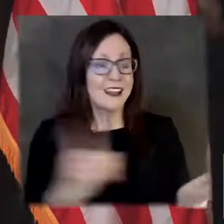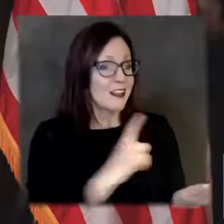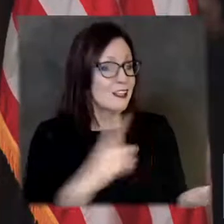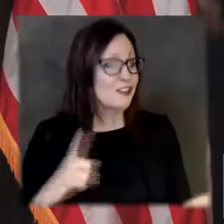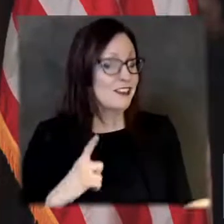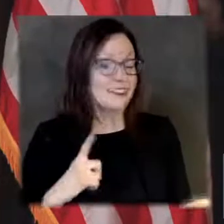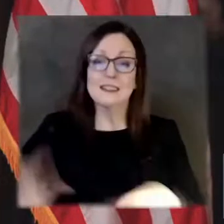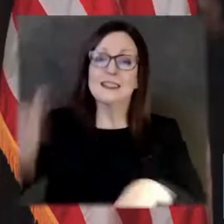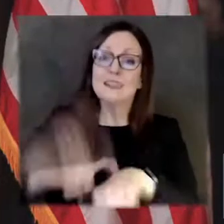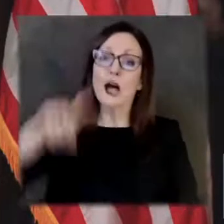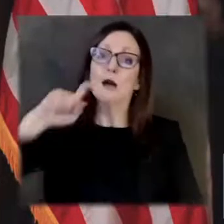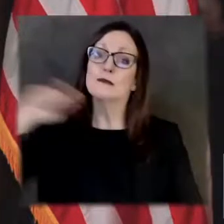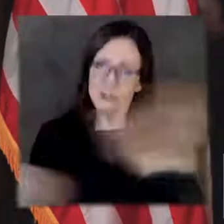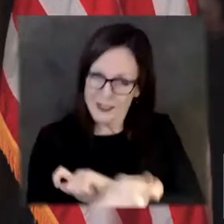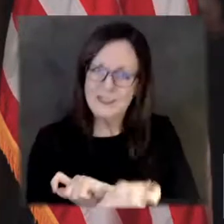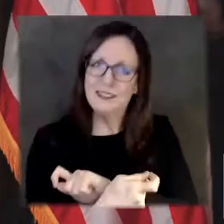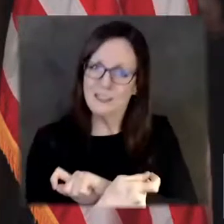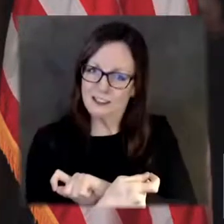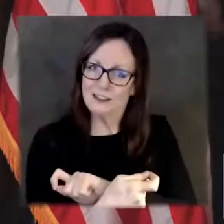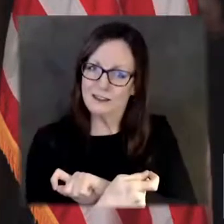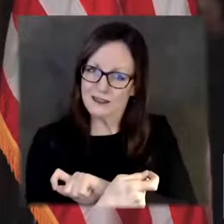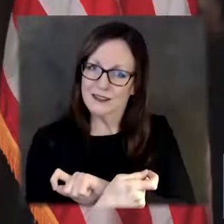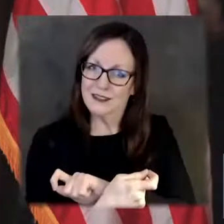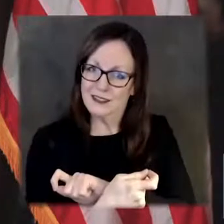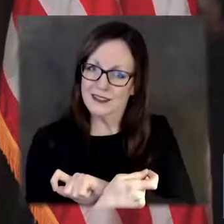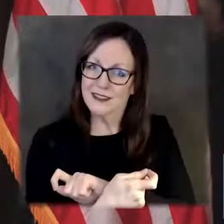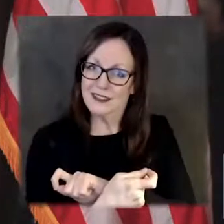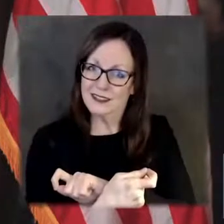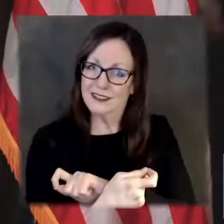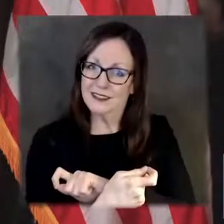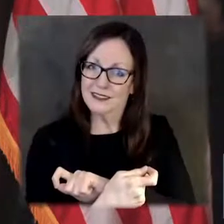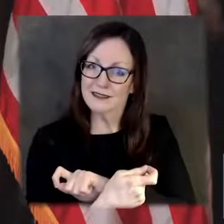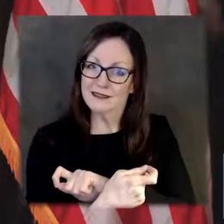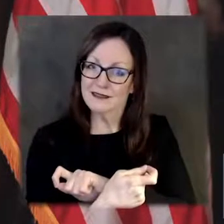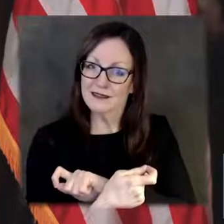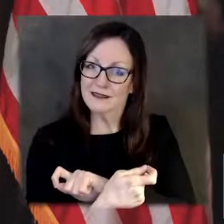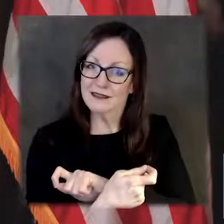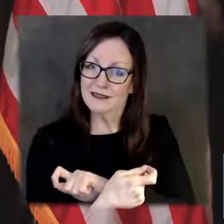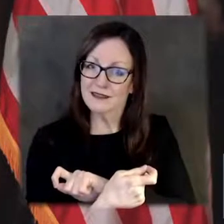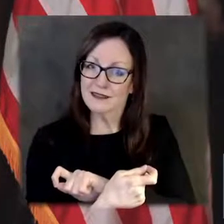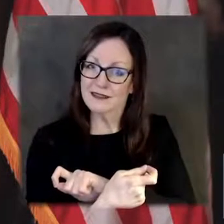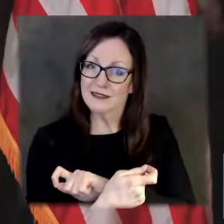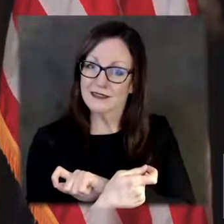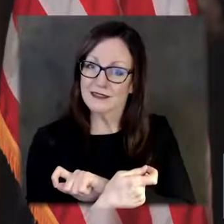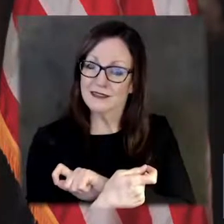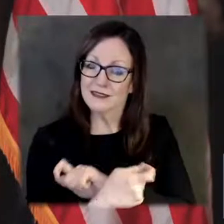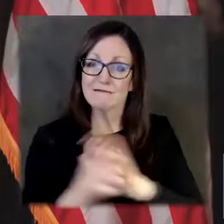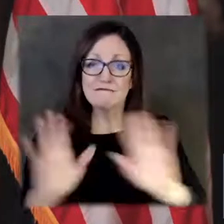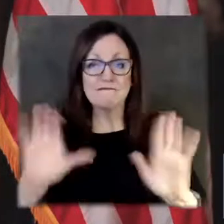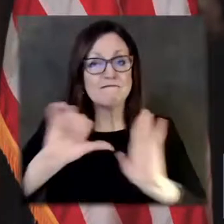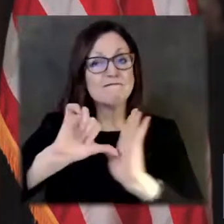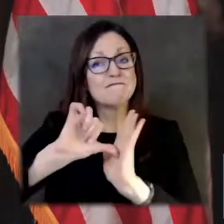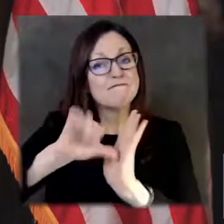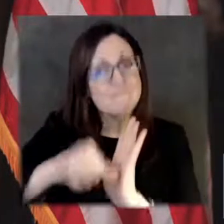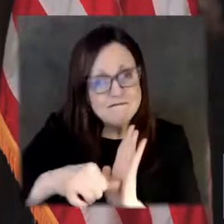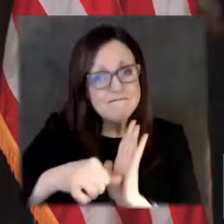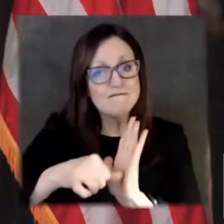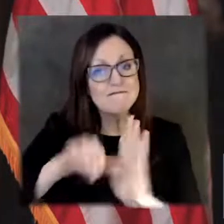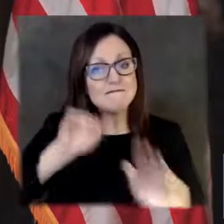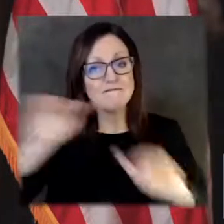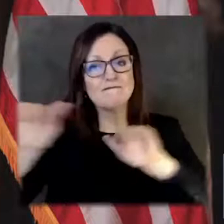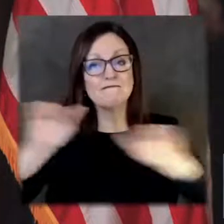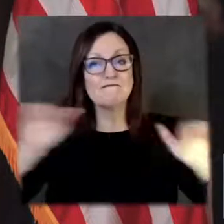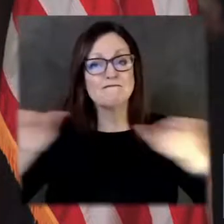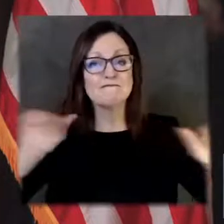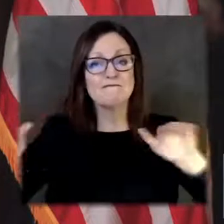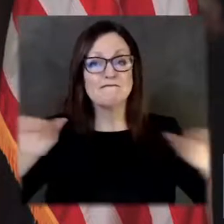change. And I told you then, as I'll tell you tonight, that change won't happen without you. That's why,